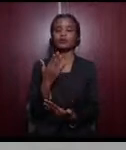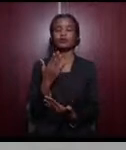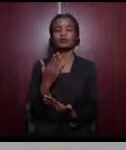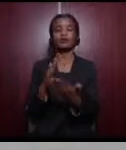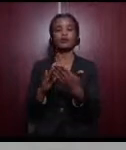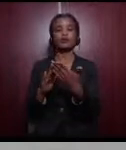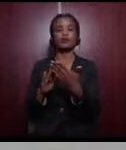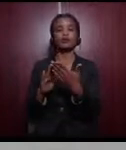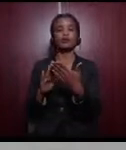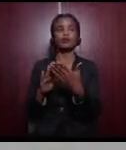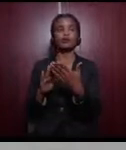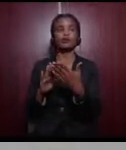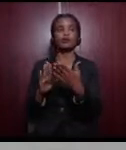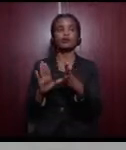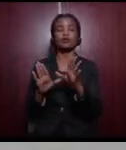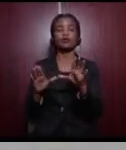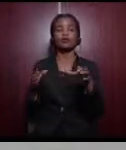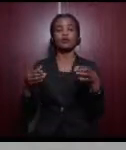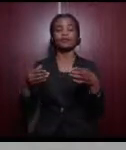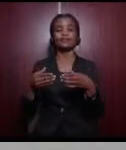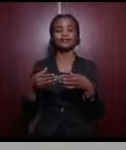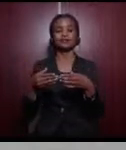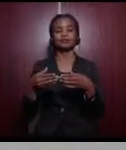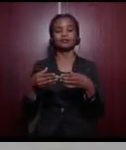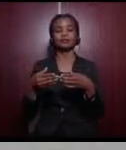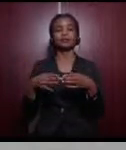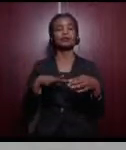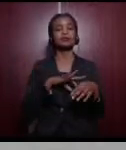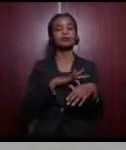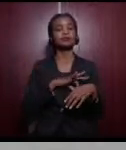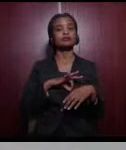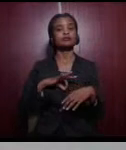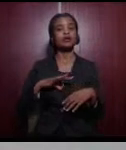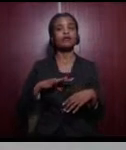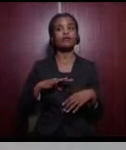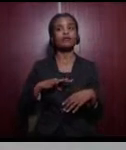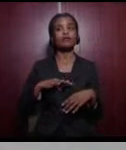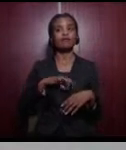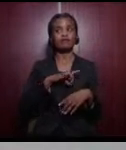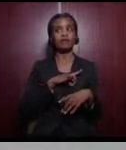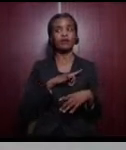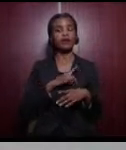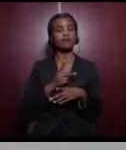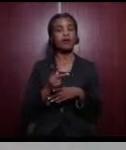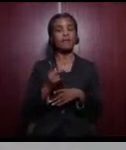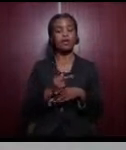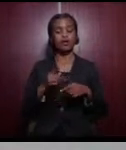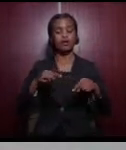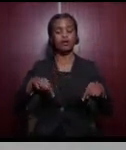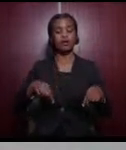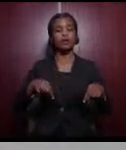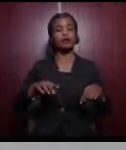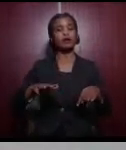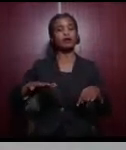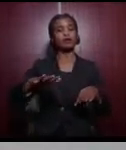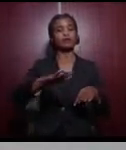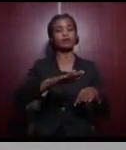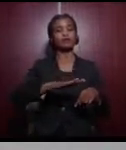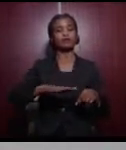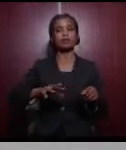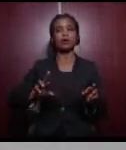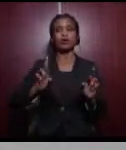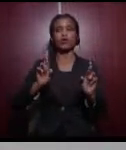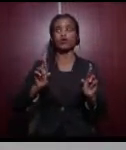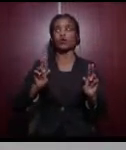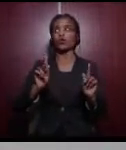staff for preparing for us this venue. And I hope that transport and